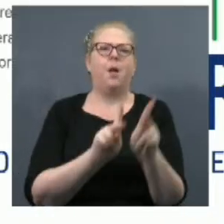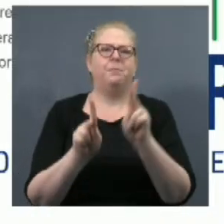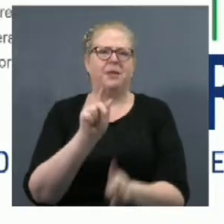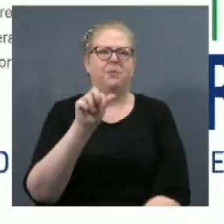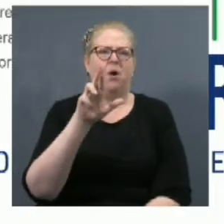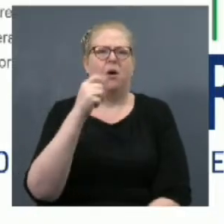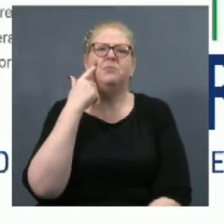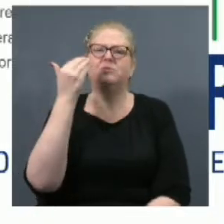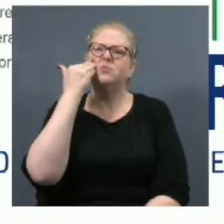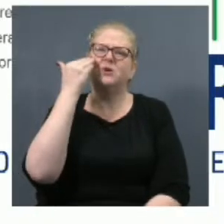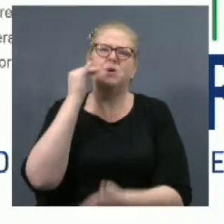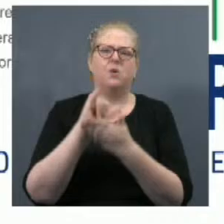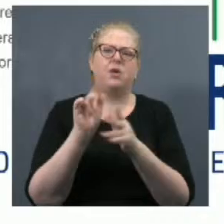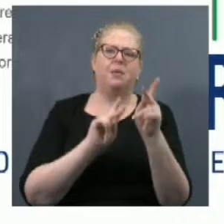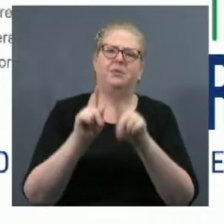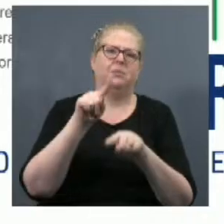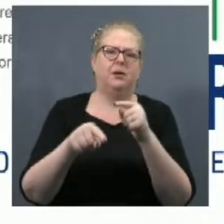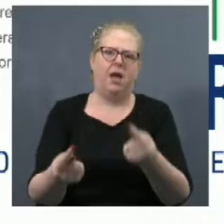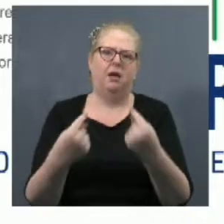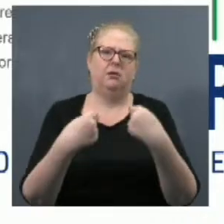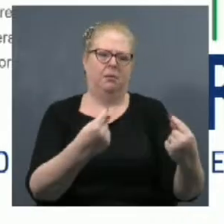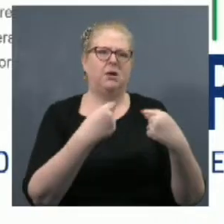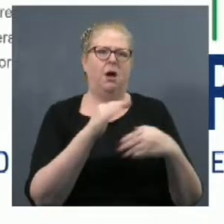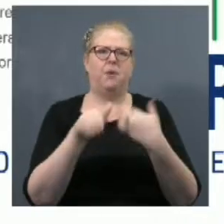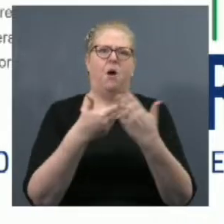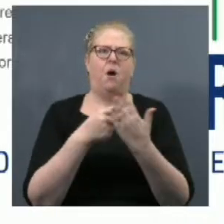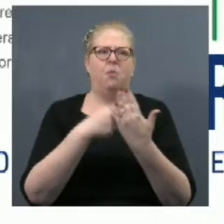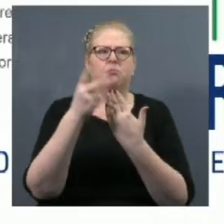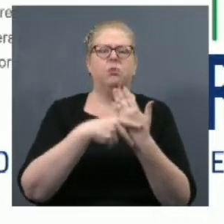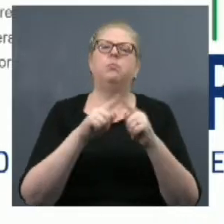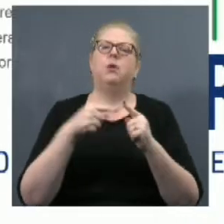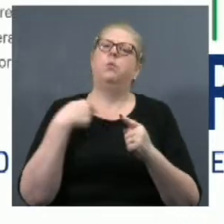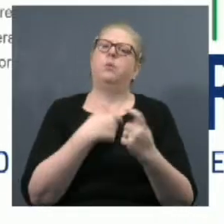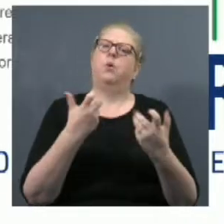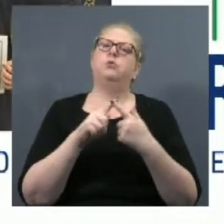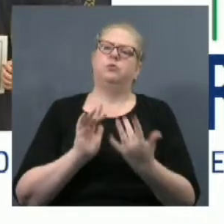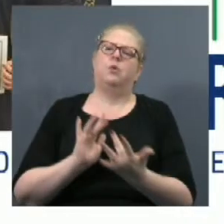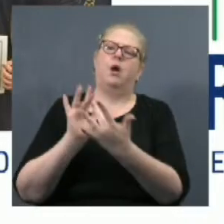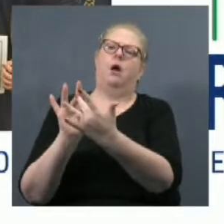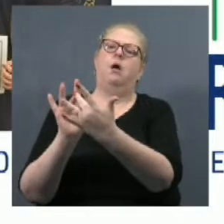to one of our programs, so we have outreach to them wherever they are.